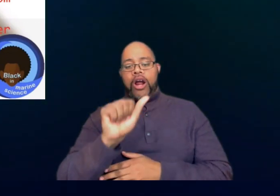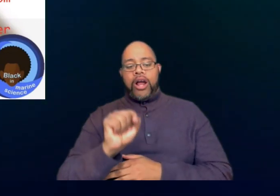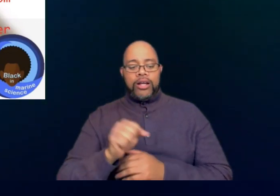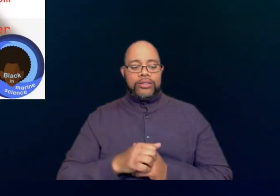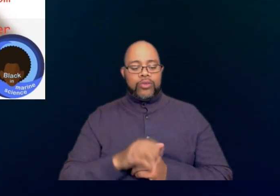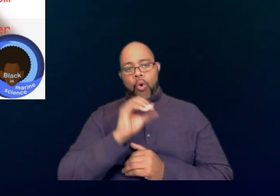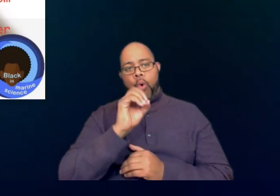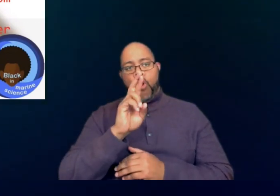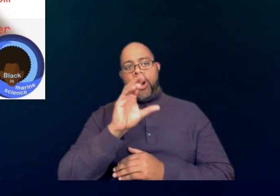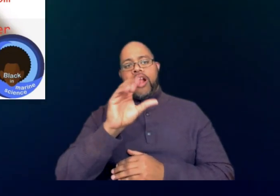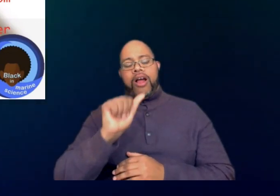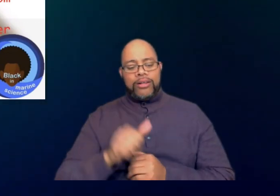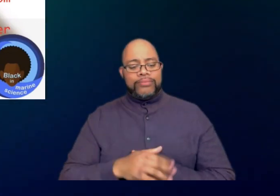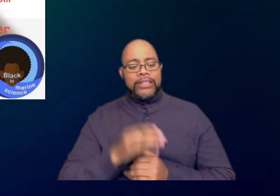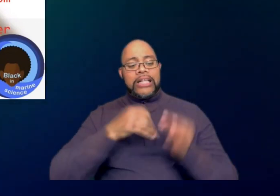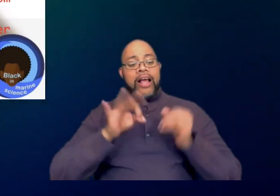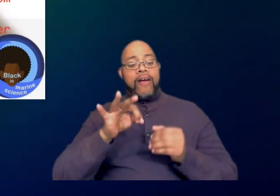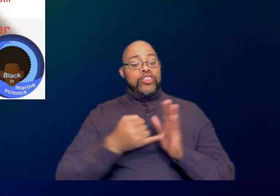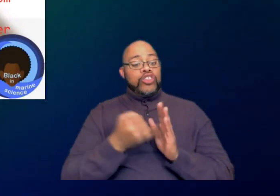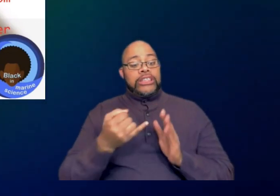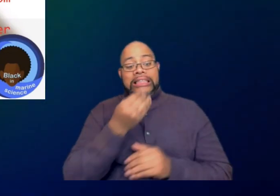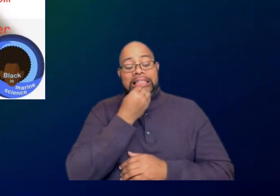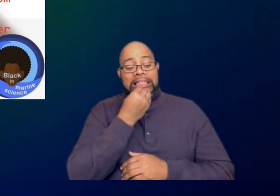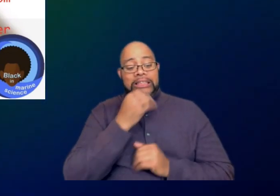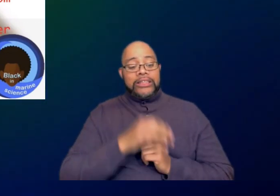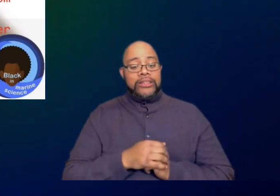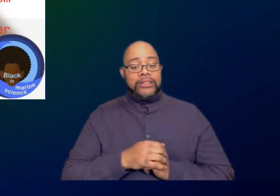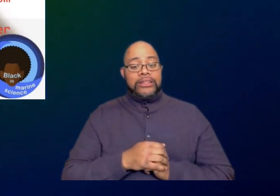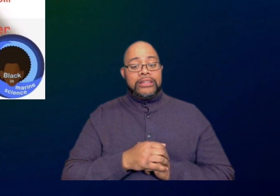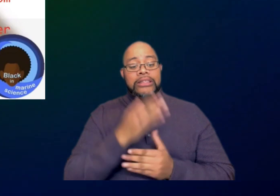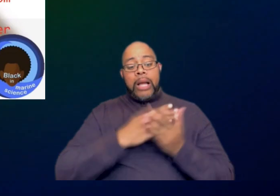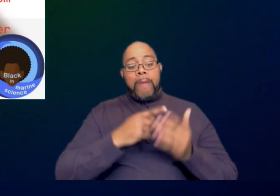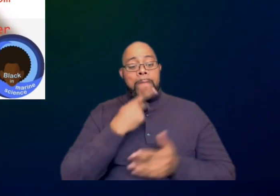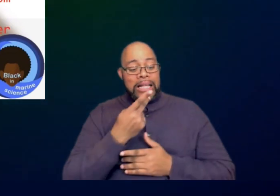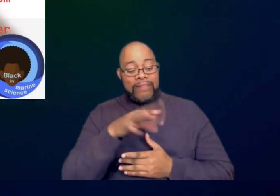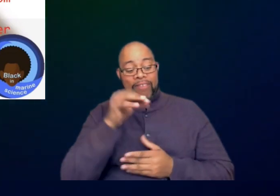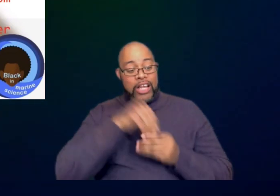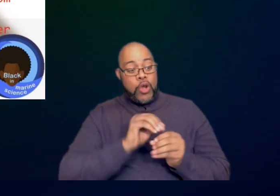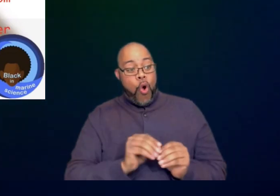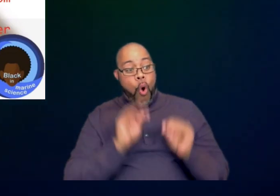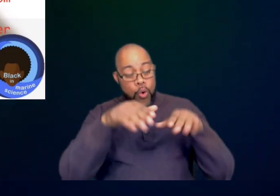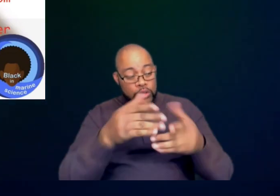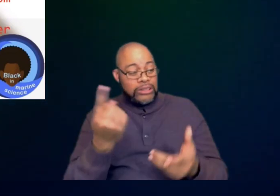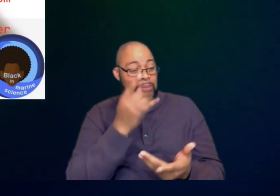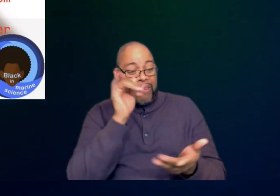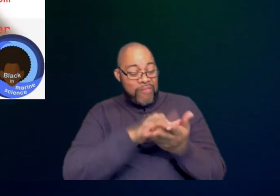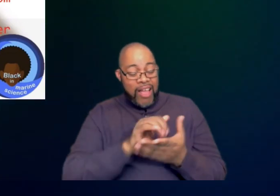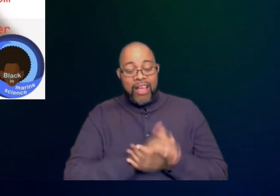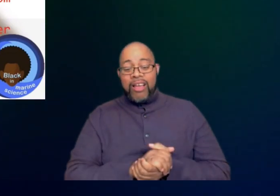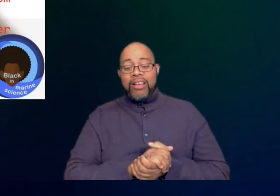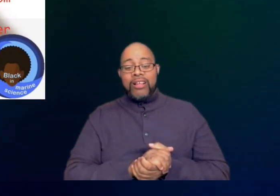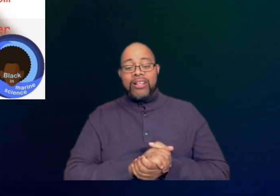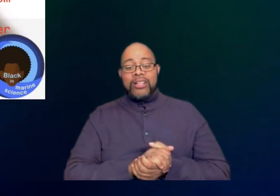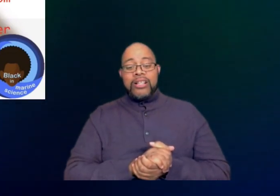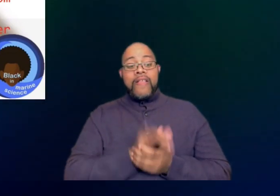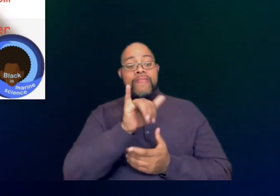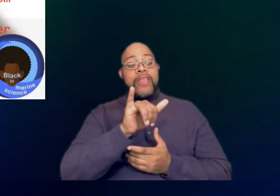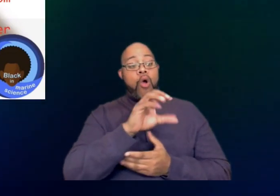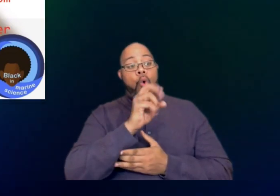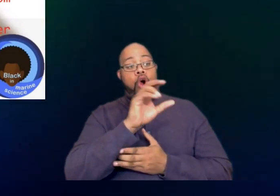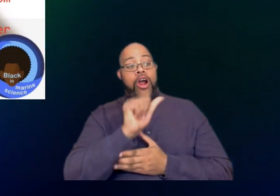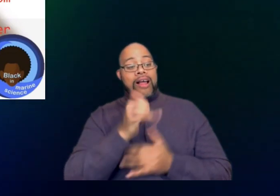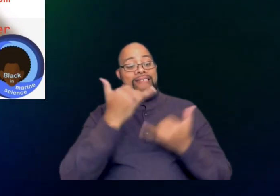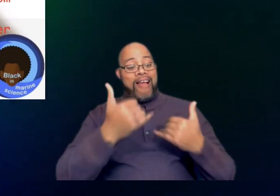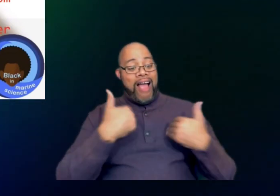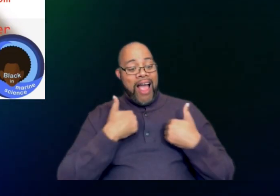orca. And instead of just eating some plastic found in the ocean or something like that, this